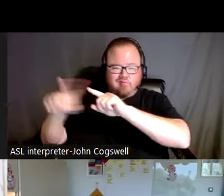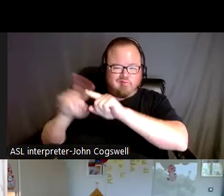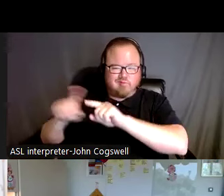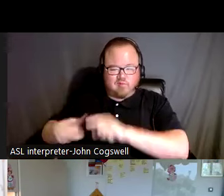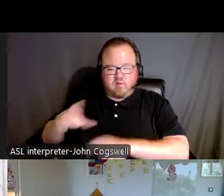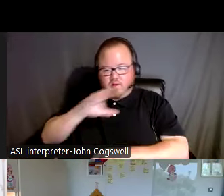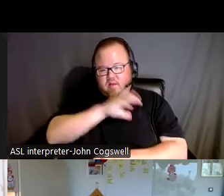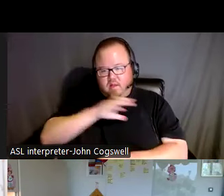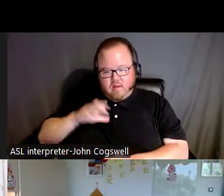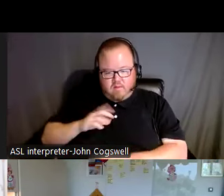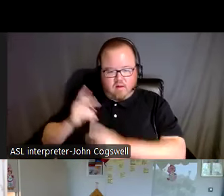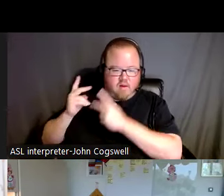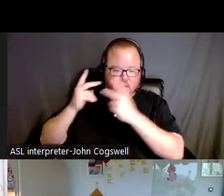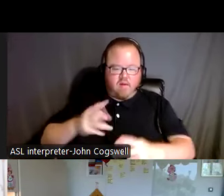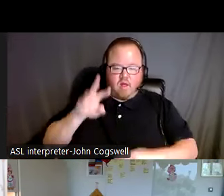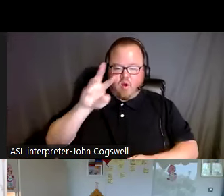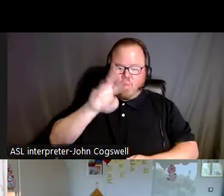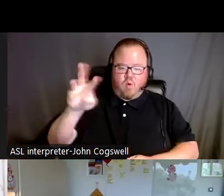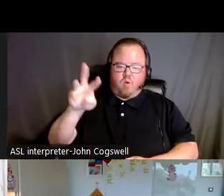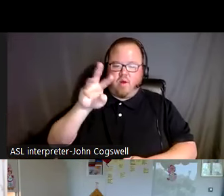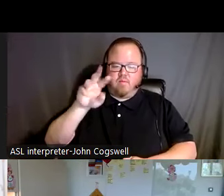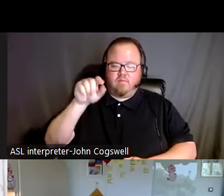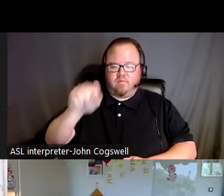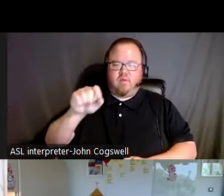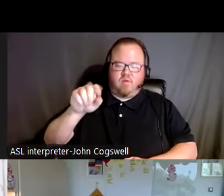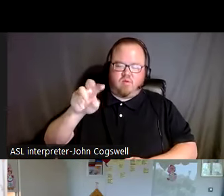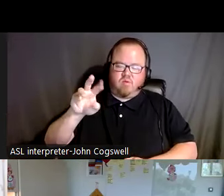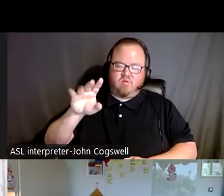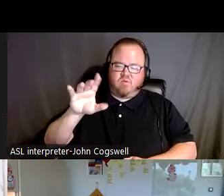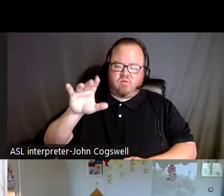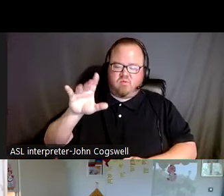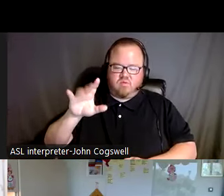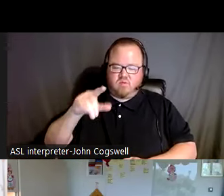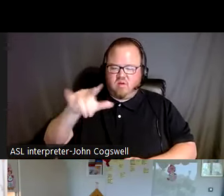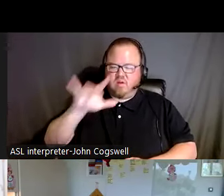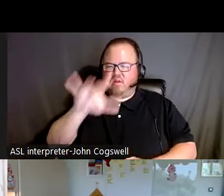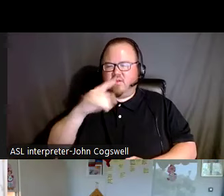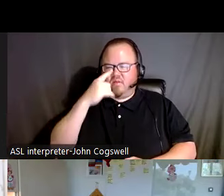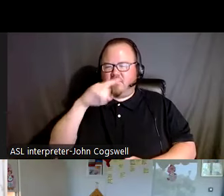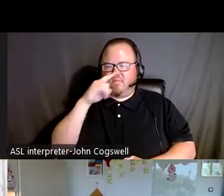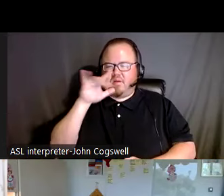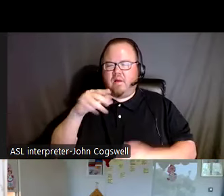visit the coalition's website. I think if we move along to the next slide.